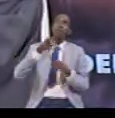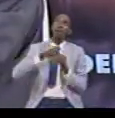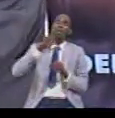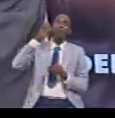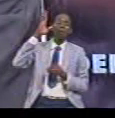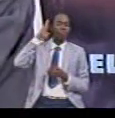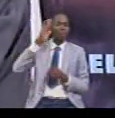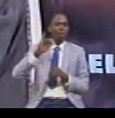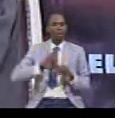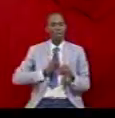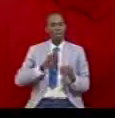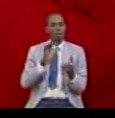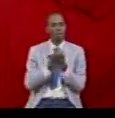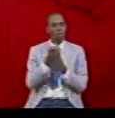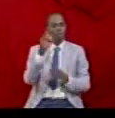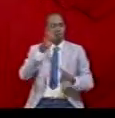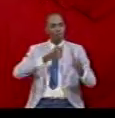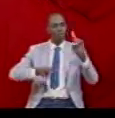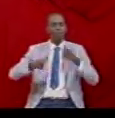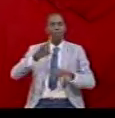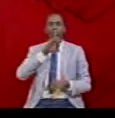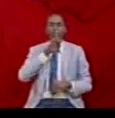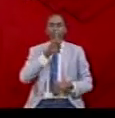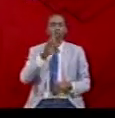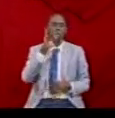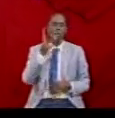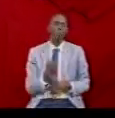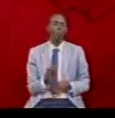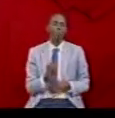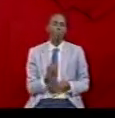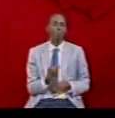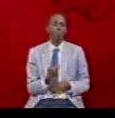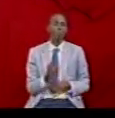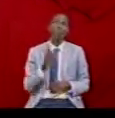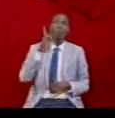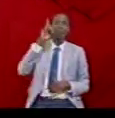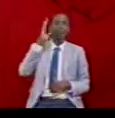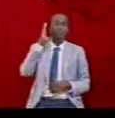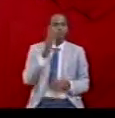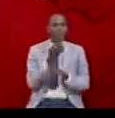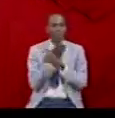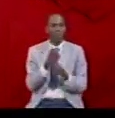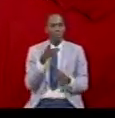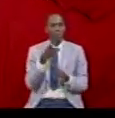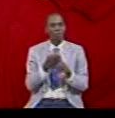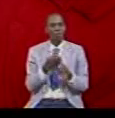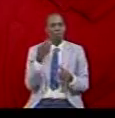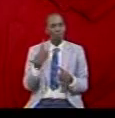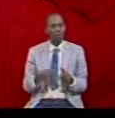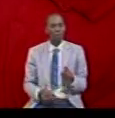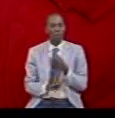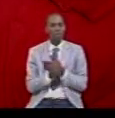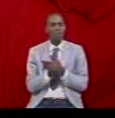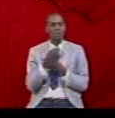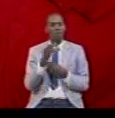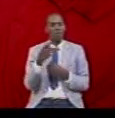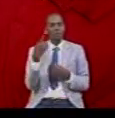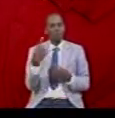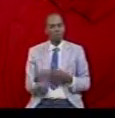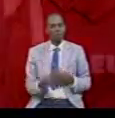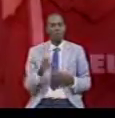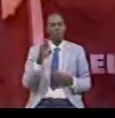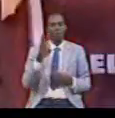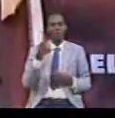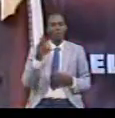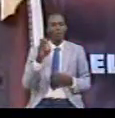trust. Surely, somebody shall surely. He shall deliver thee from the snare of the fowler and from